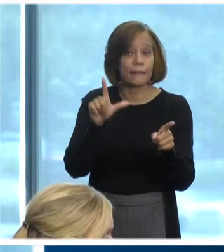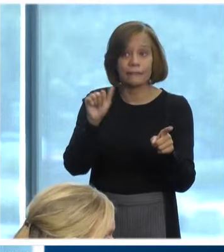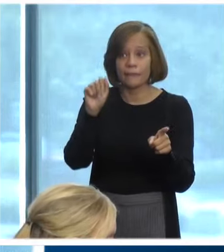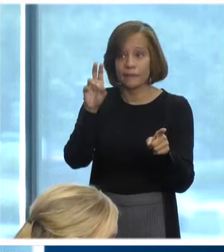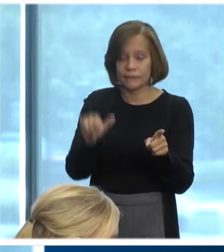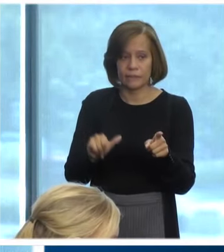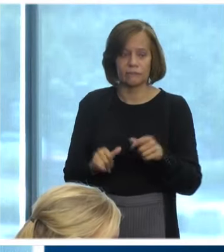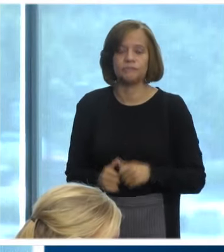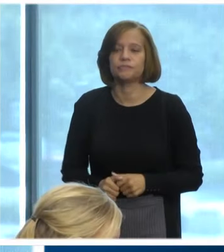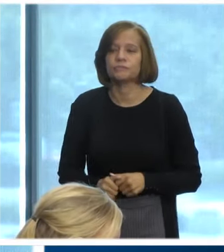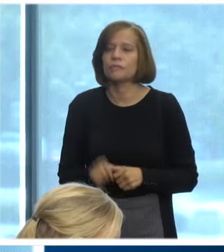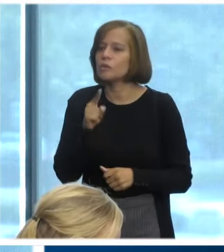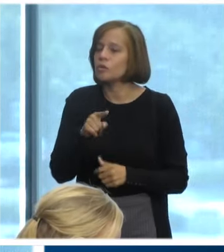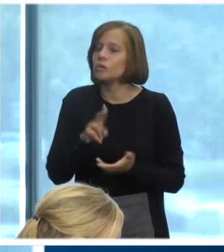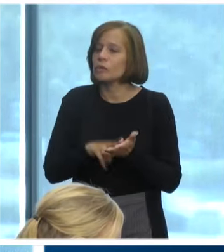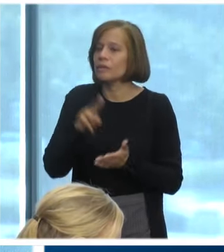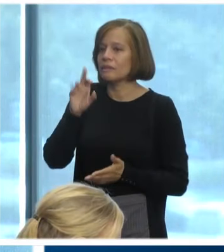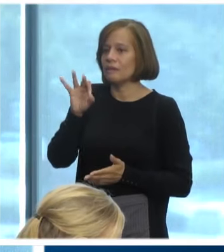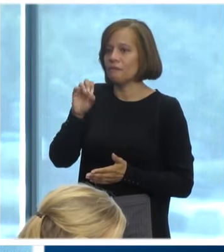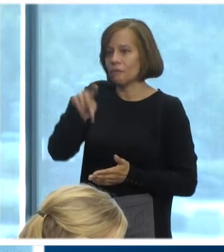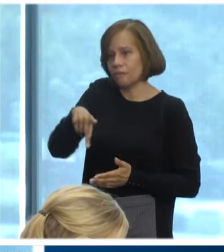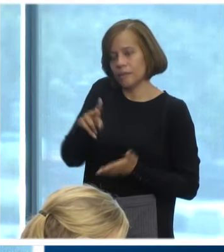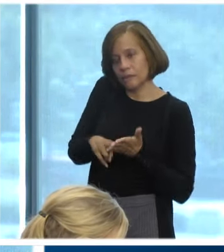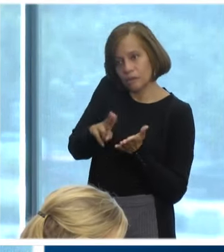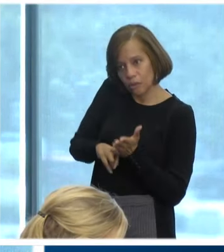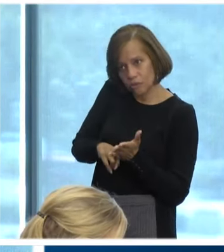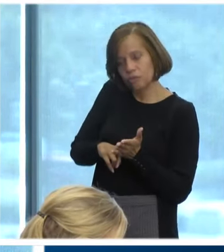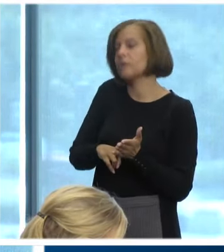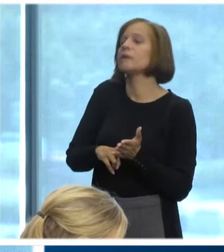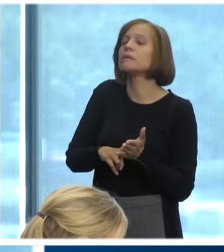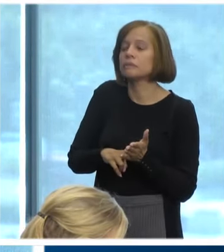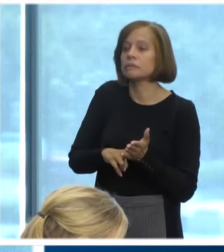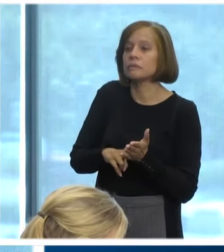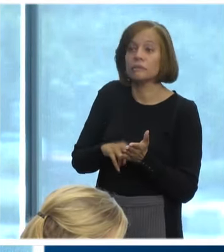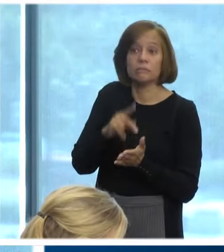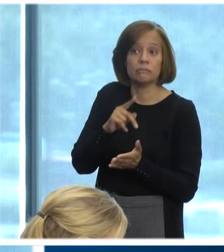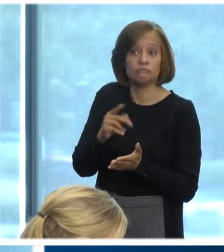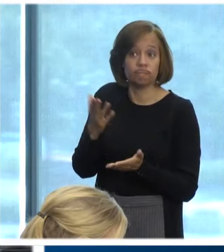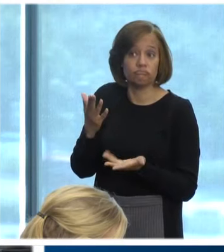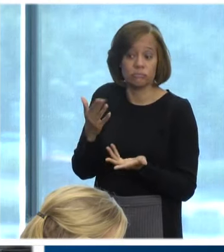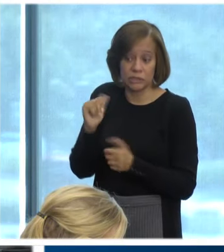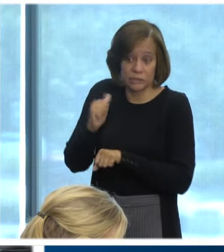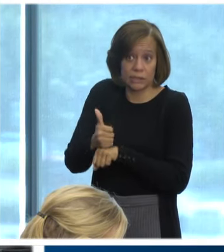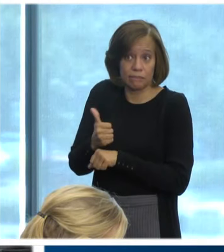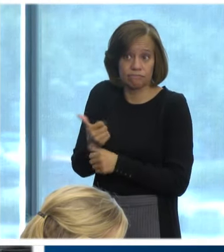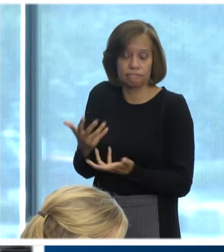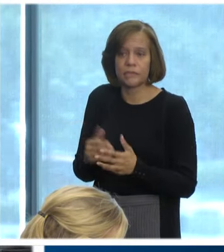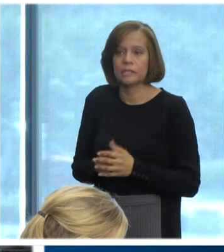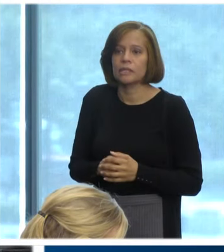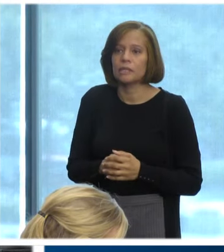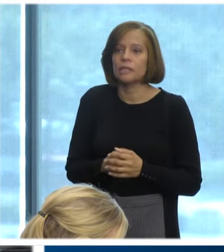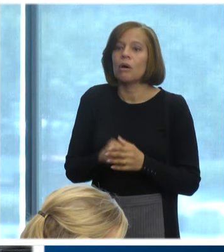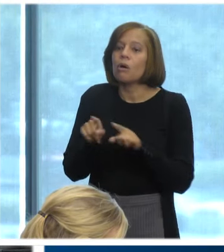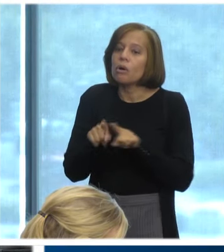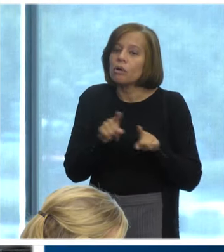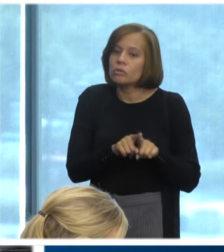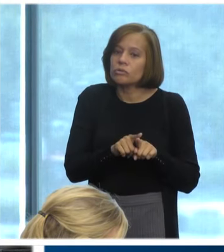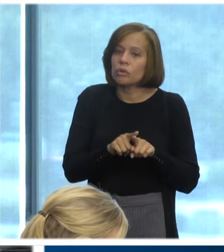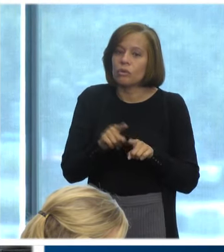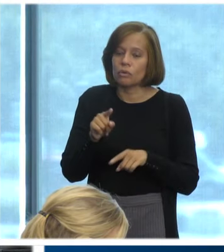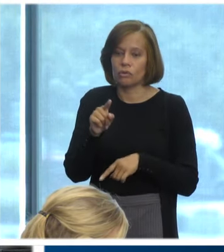you signed off on the FOP contract that you're talking about right now. You also signed on BakerHostetler originally